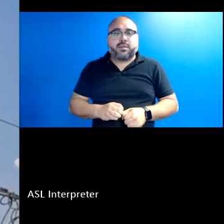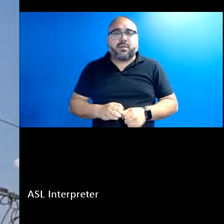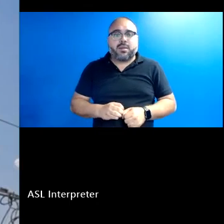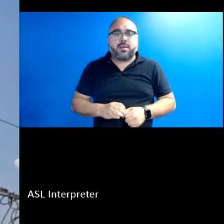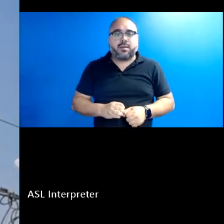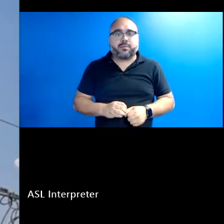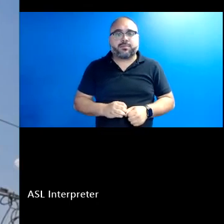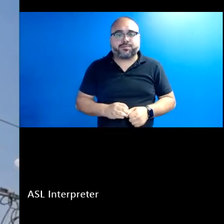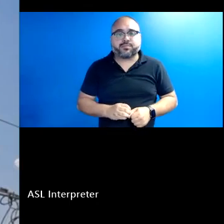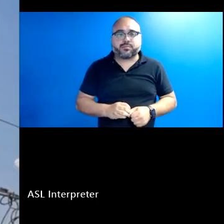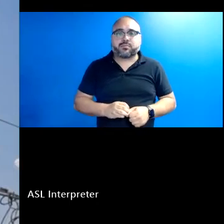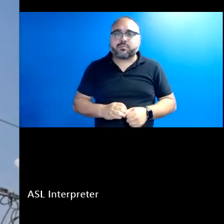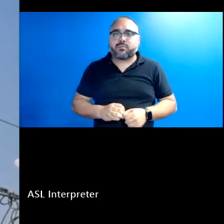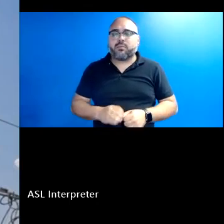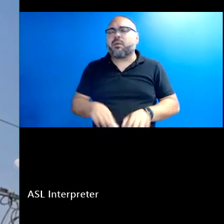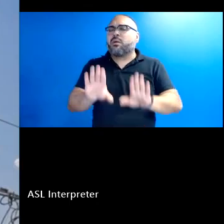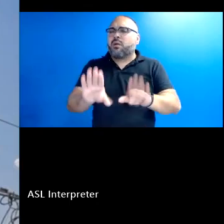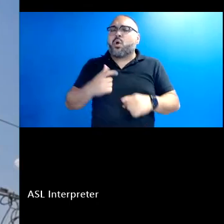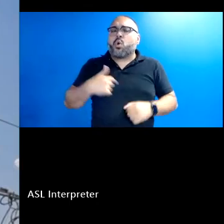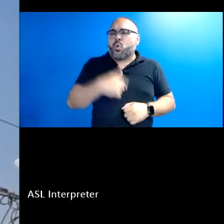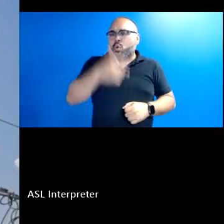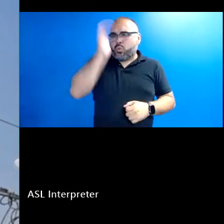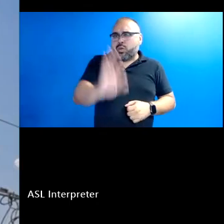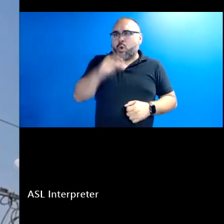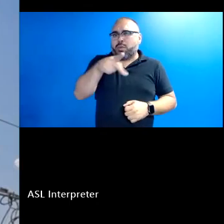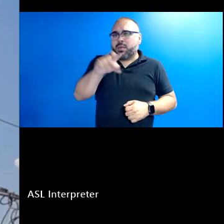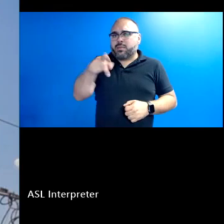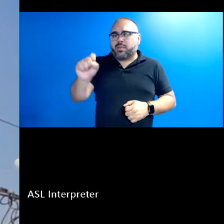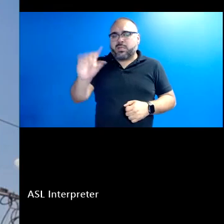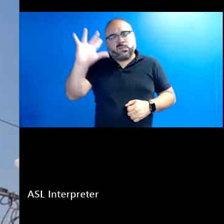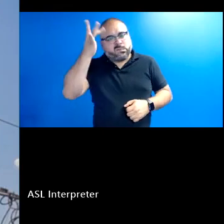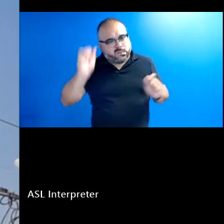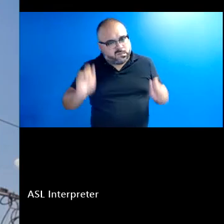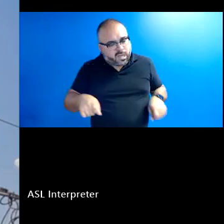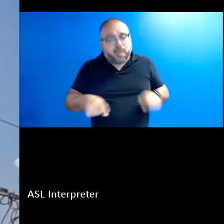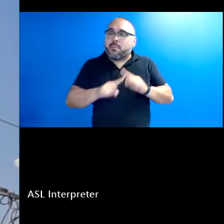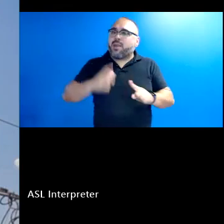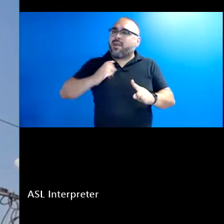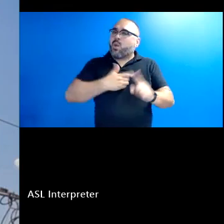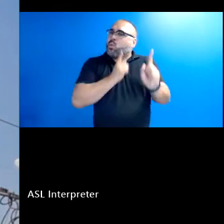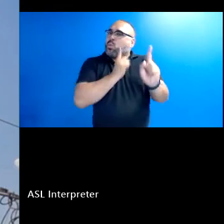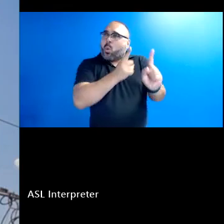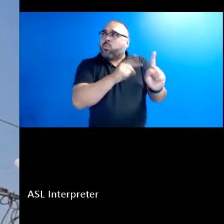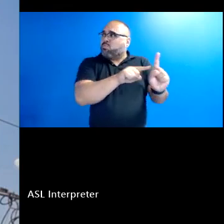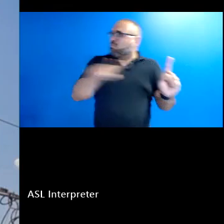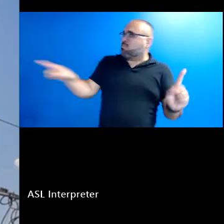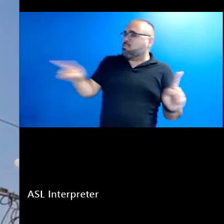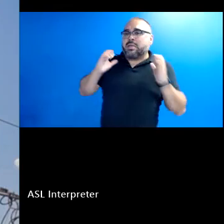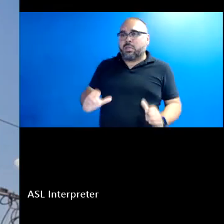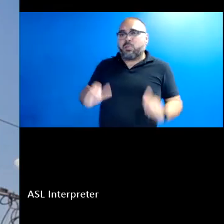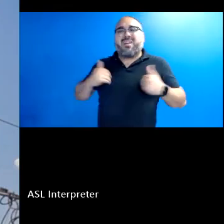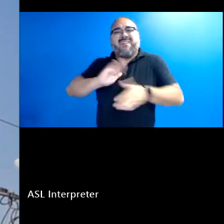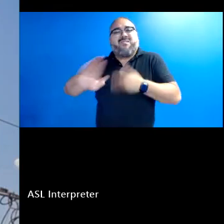We recognize that PSPS can be disruptive, and our goal is to ensure all of our customers are equipped with the information